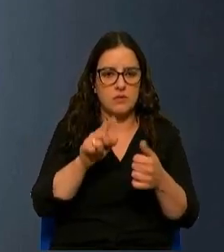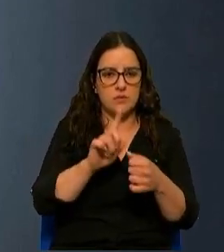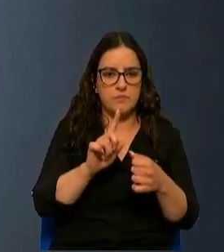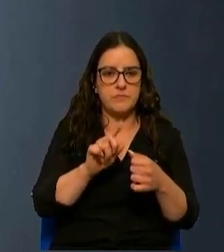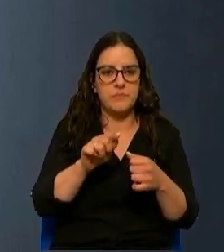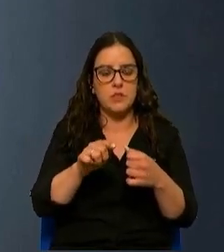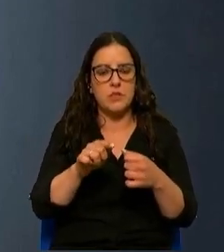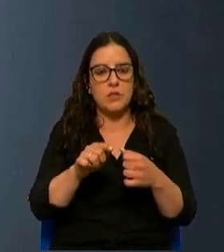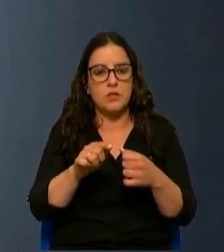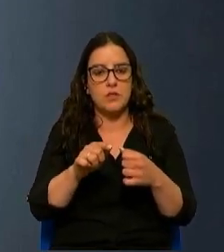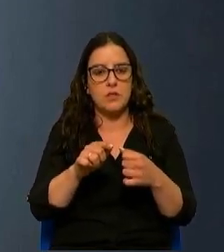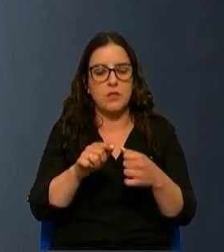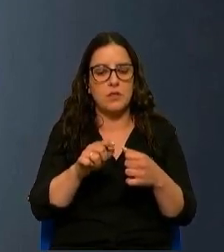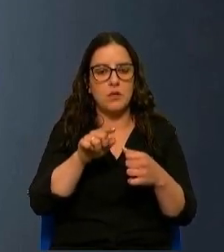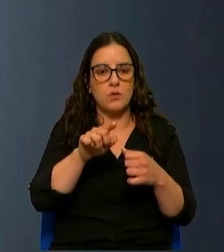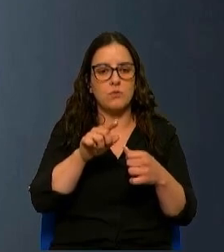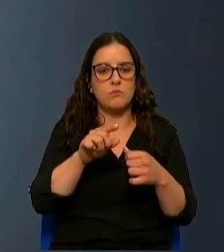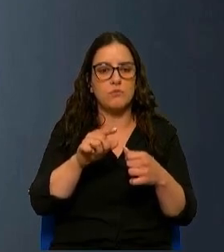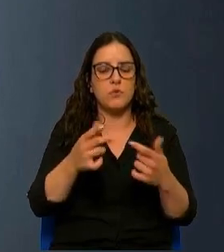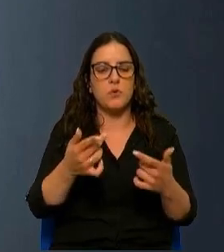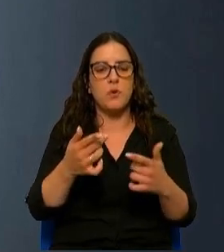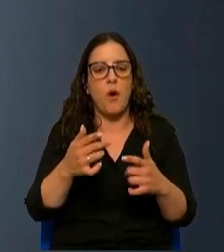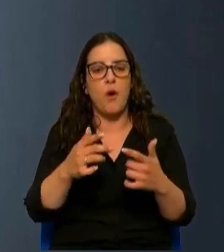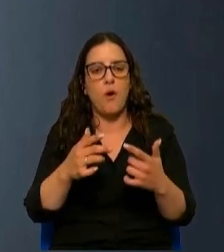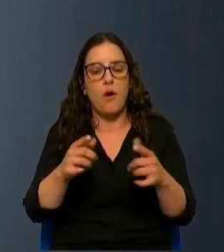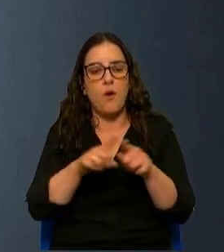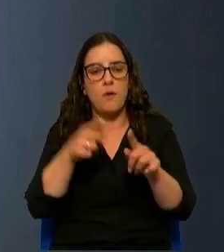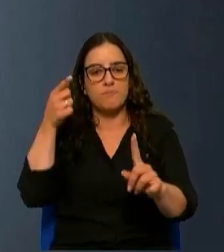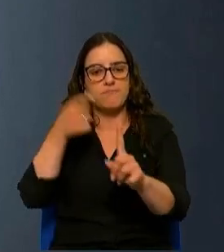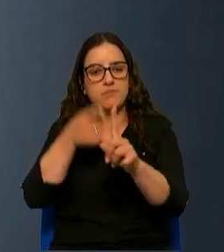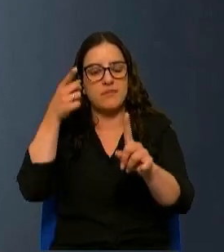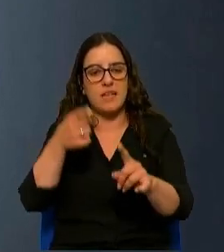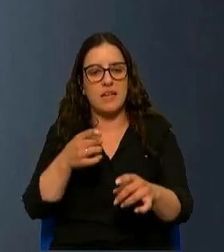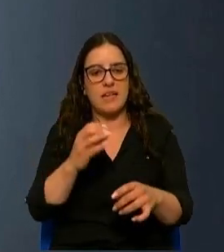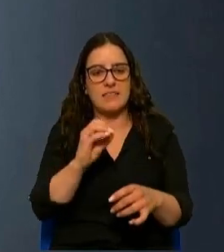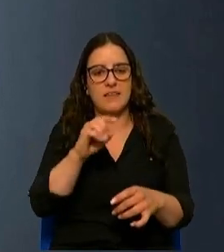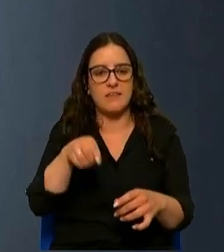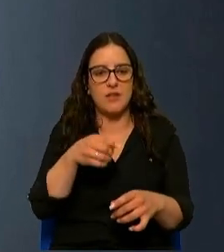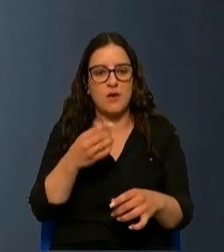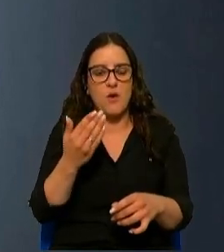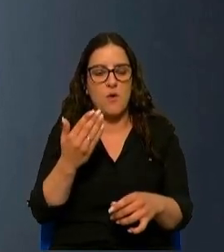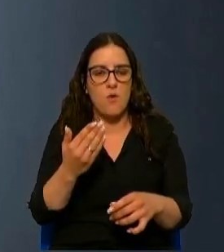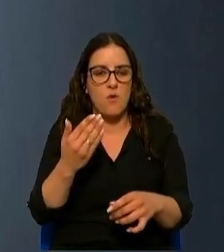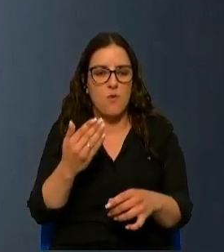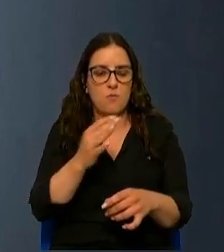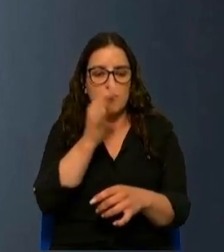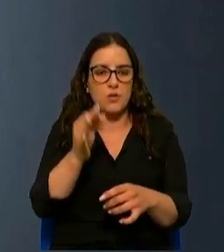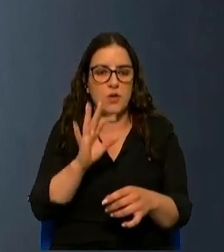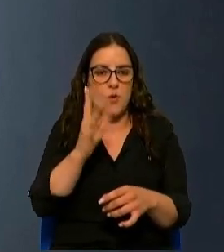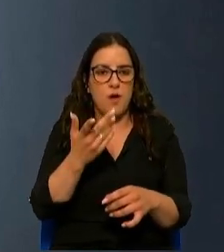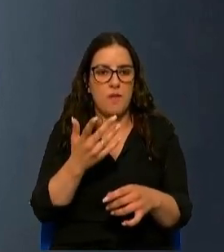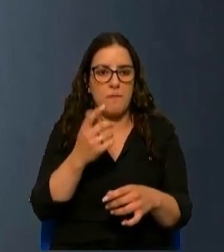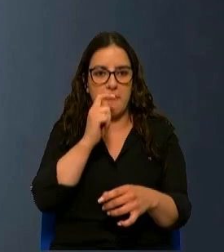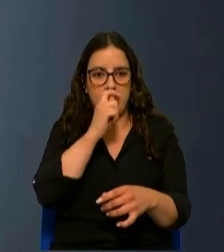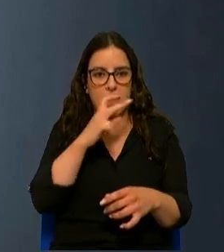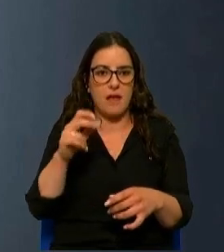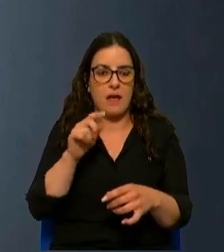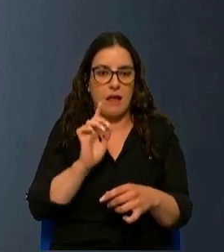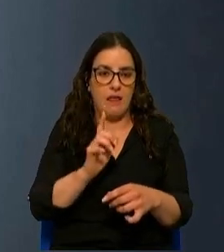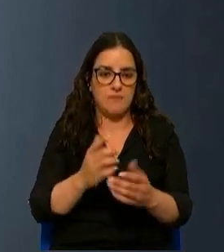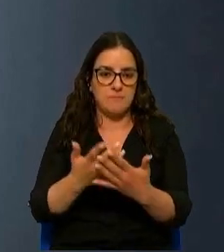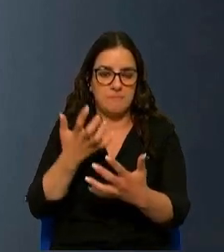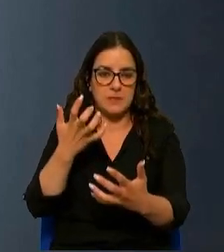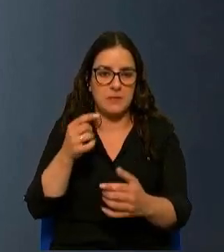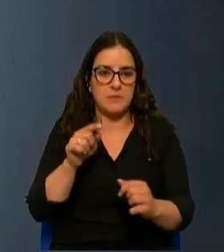well you fail on the 1% or the 0.1% of cases where things go wrong. So if we look at